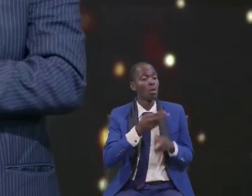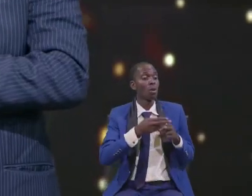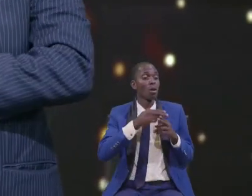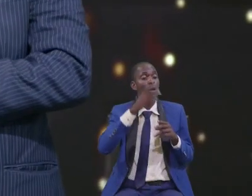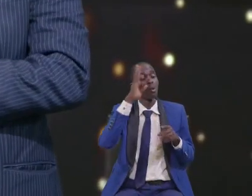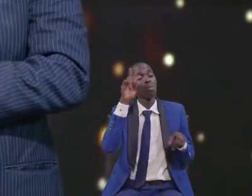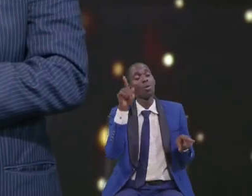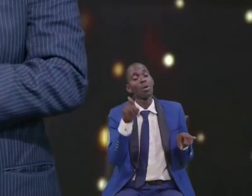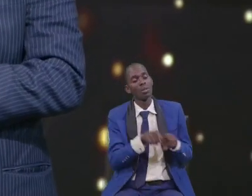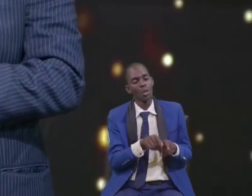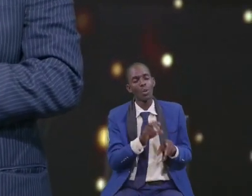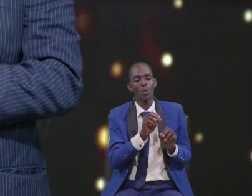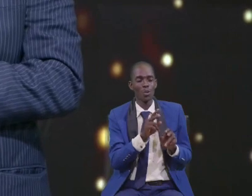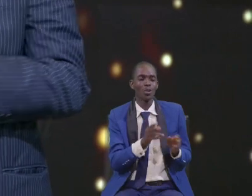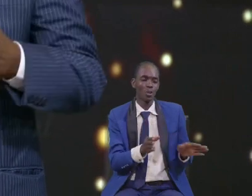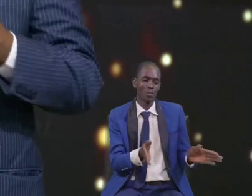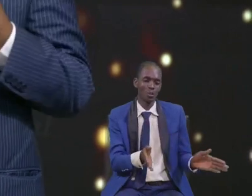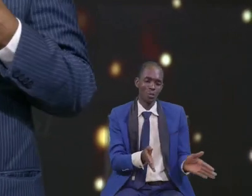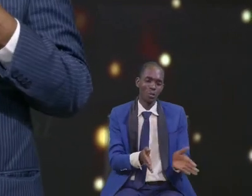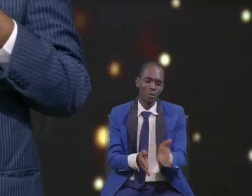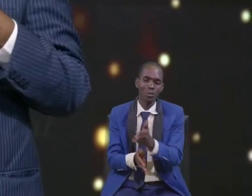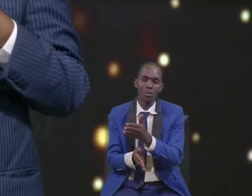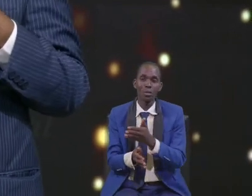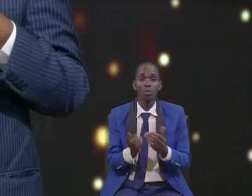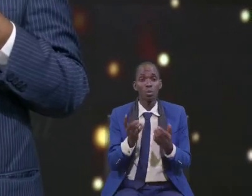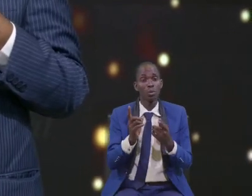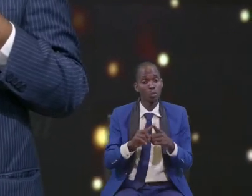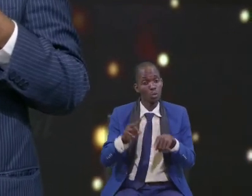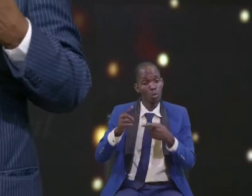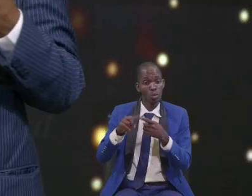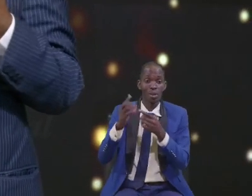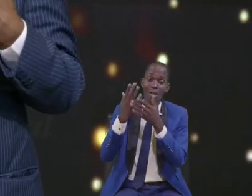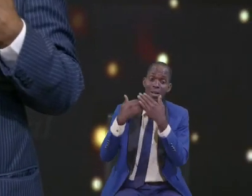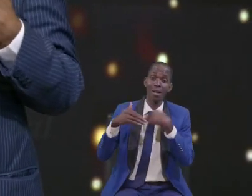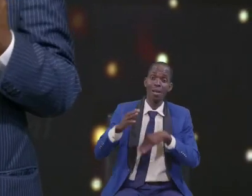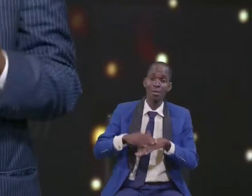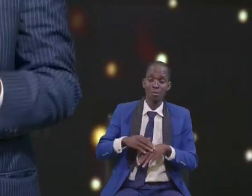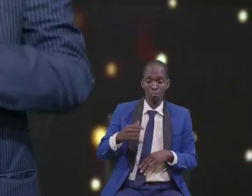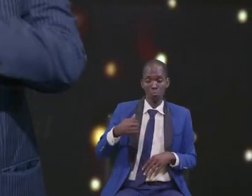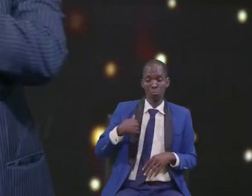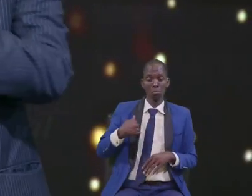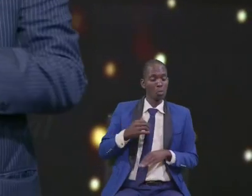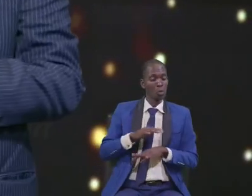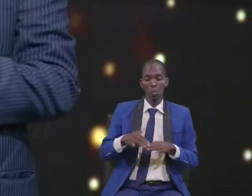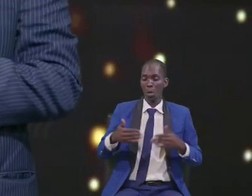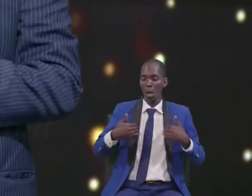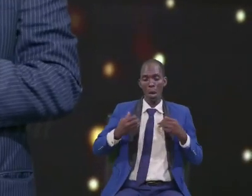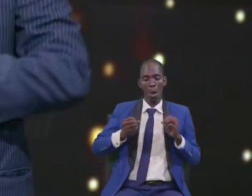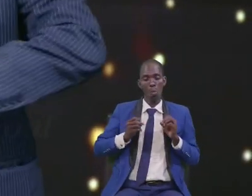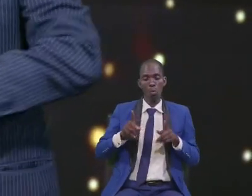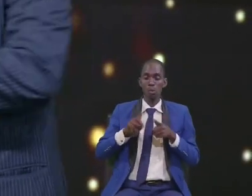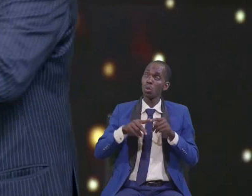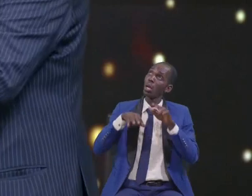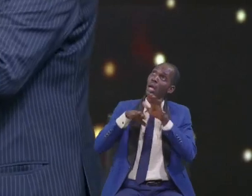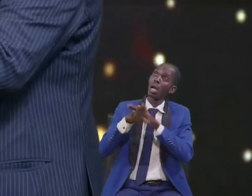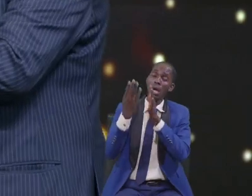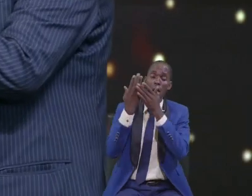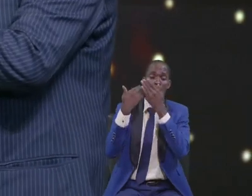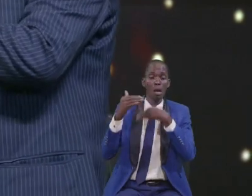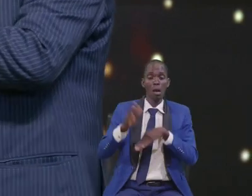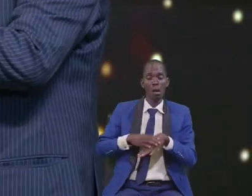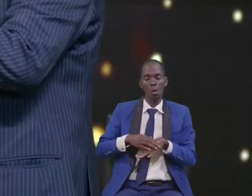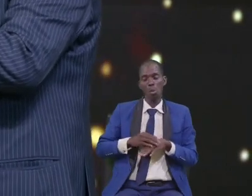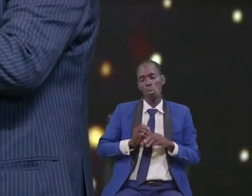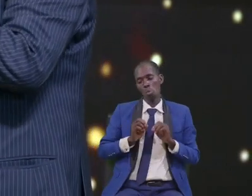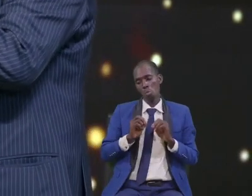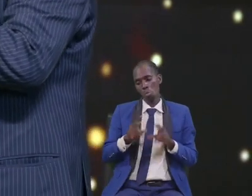go ahead, I'll not bother you. You want to go to heaven? And I don't have the chance to get to that heaven. You want to make it